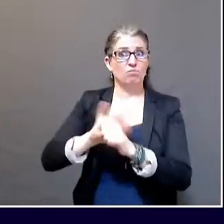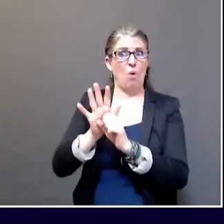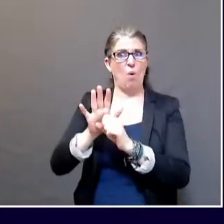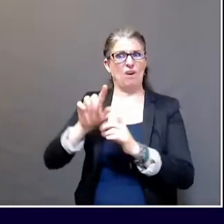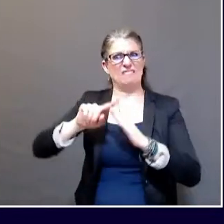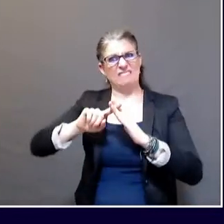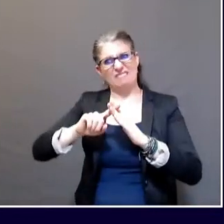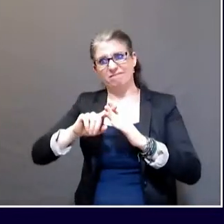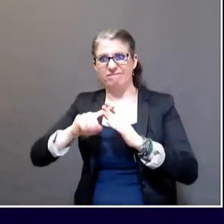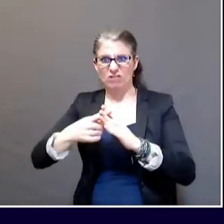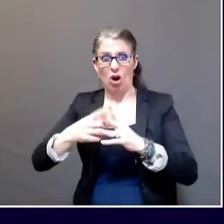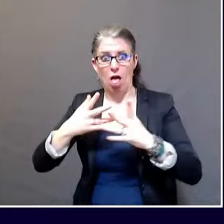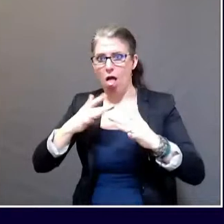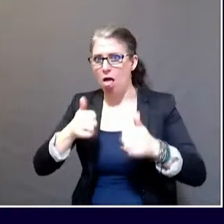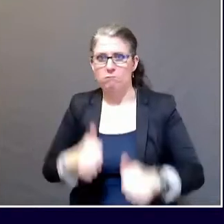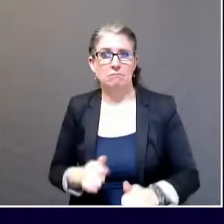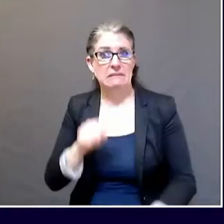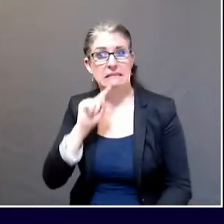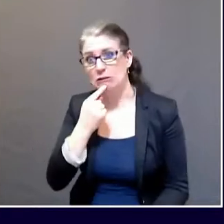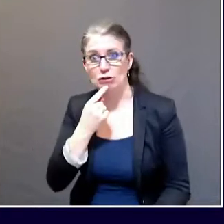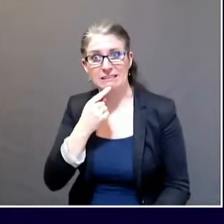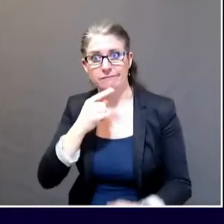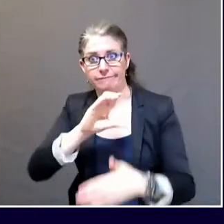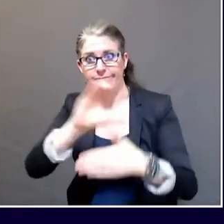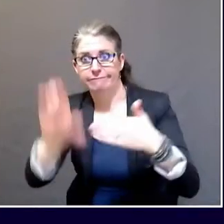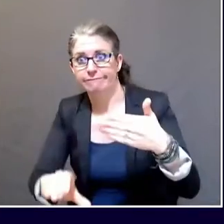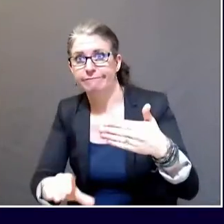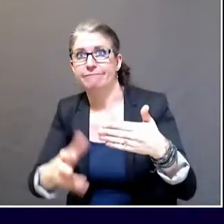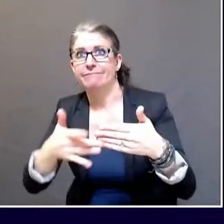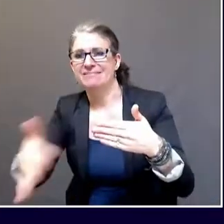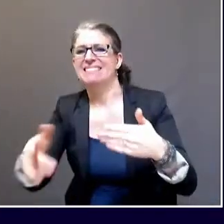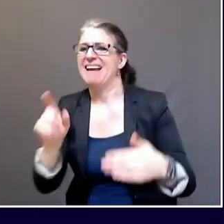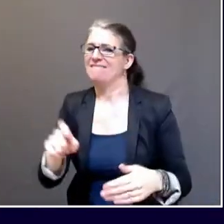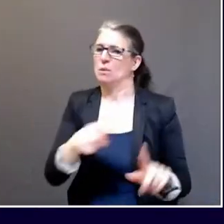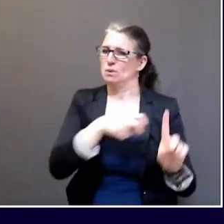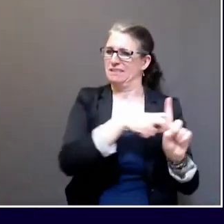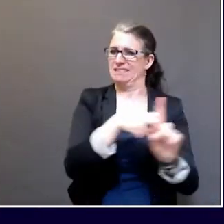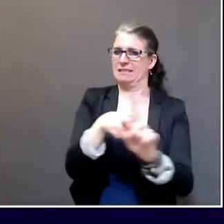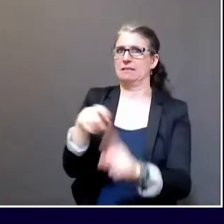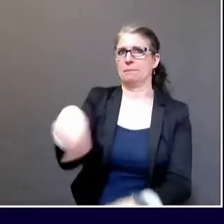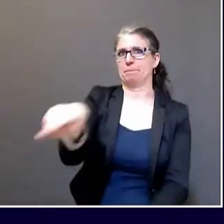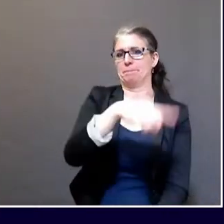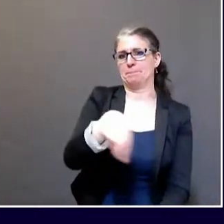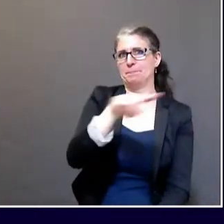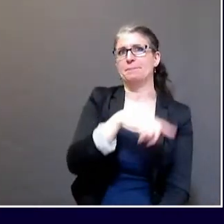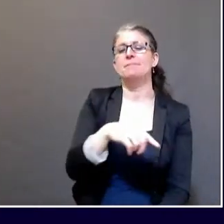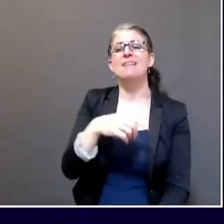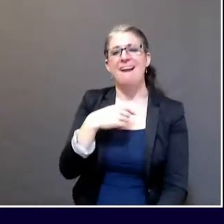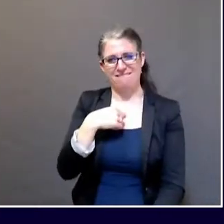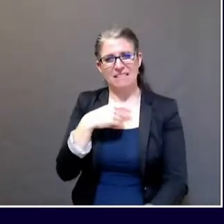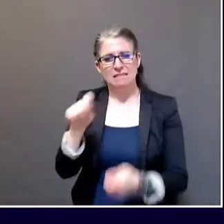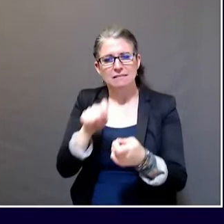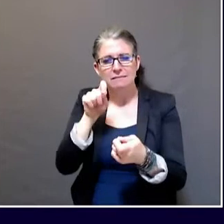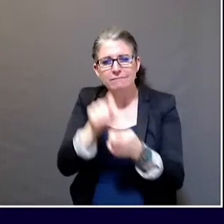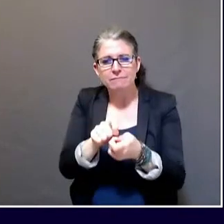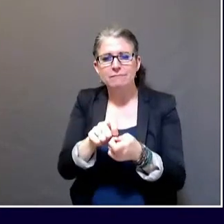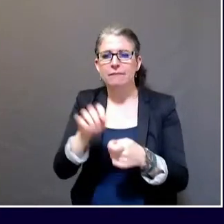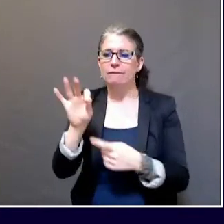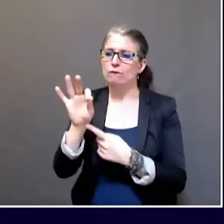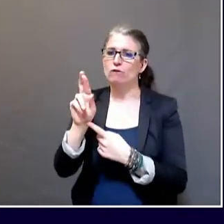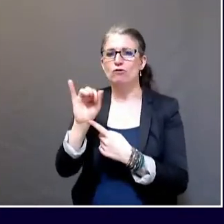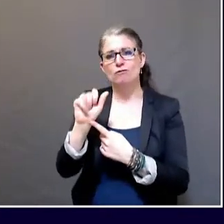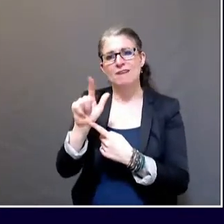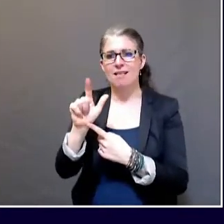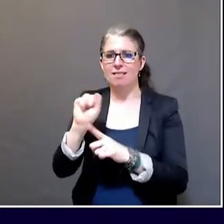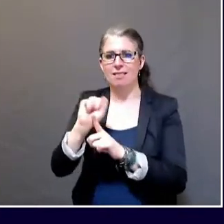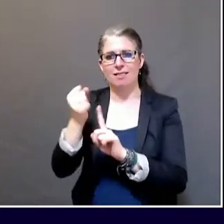getting the AARP and area agencies on aging involved in the outreach? Those conversations are just